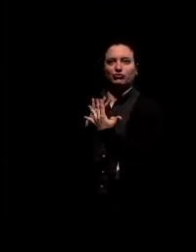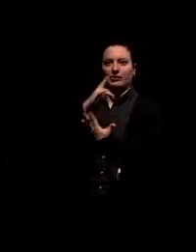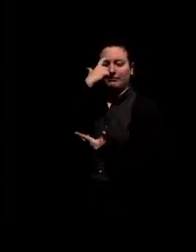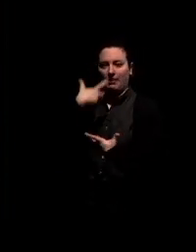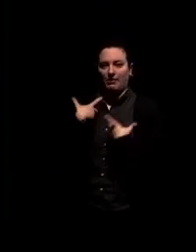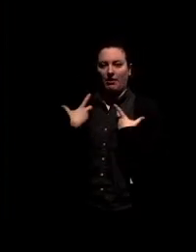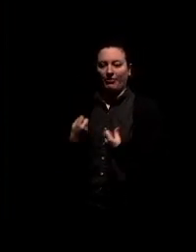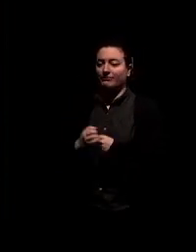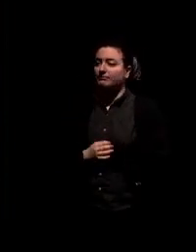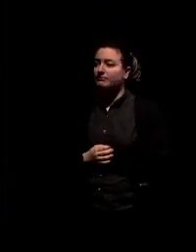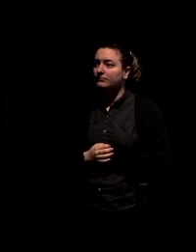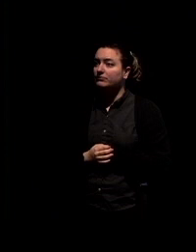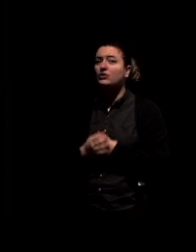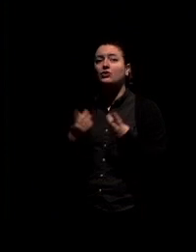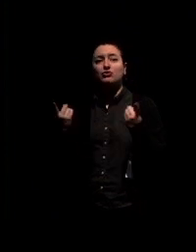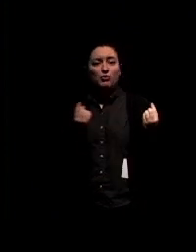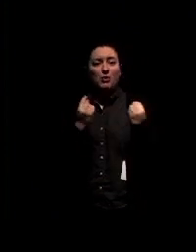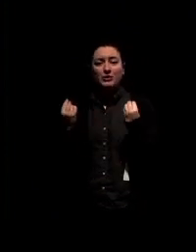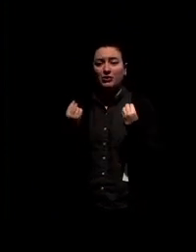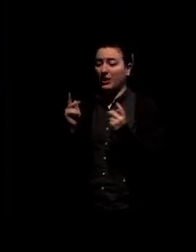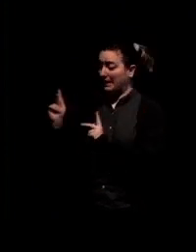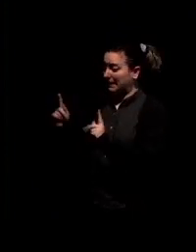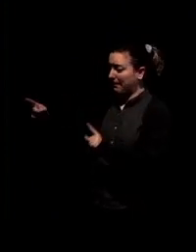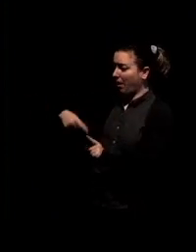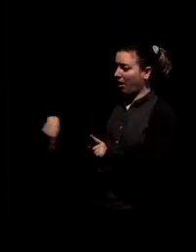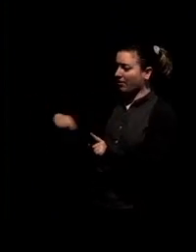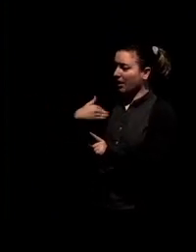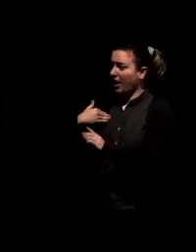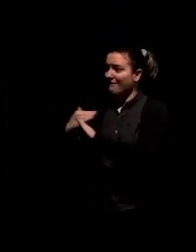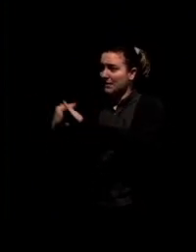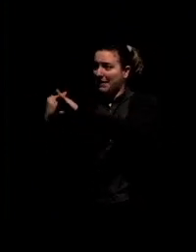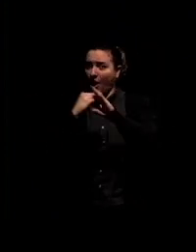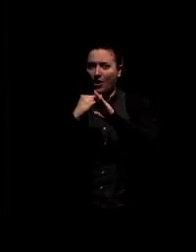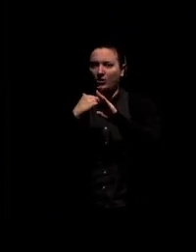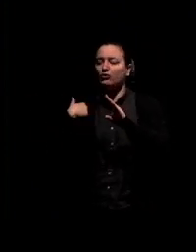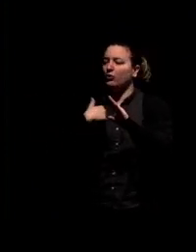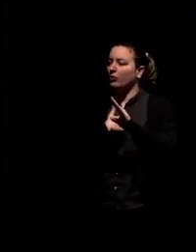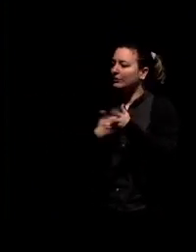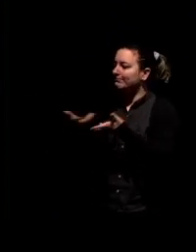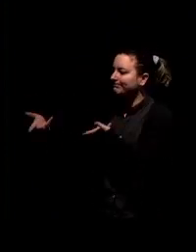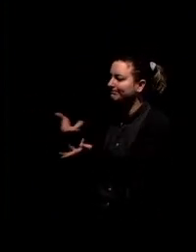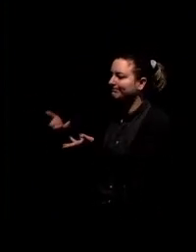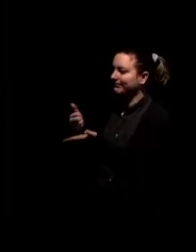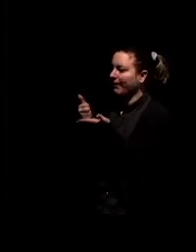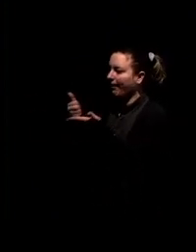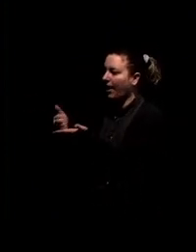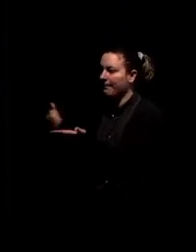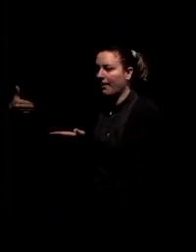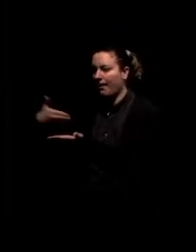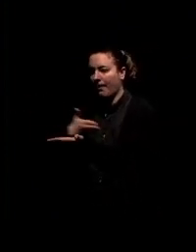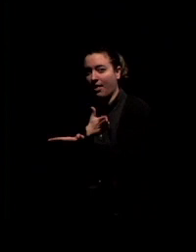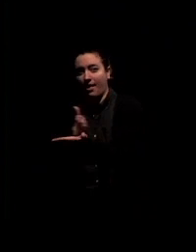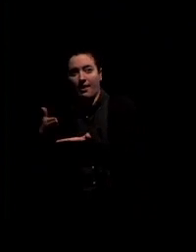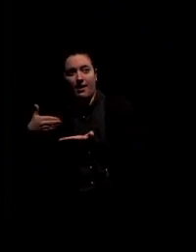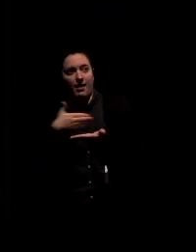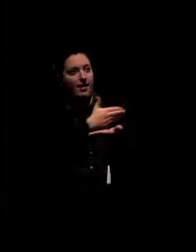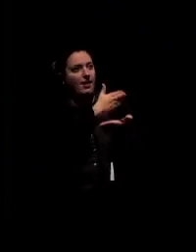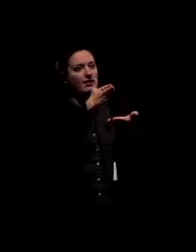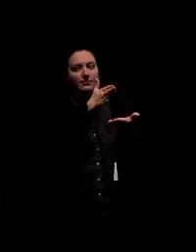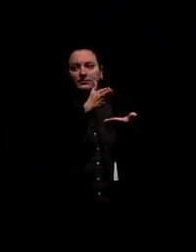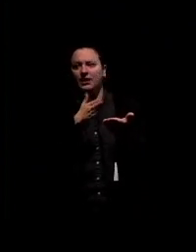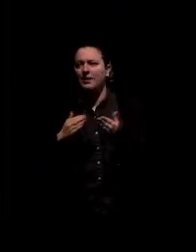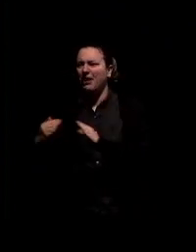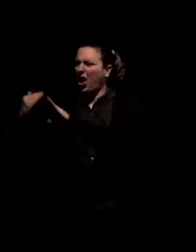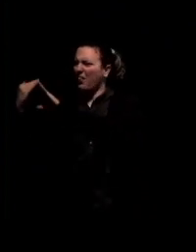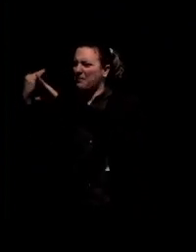to healthcare access and outcomes to navigate complicated healthcare systems by breaking down barriers, again, especially for the